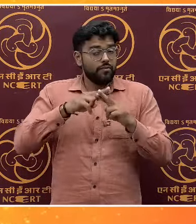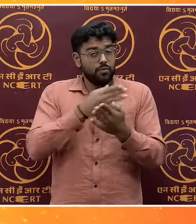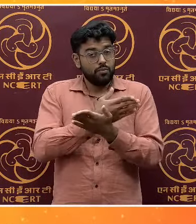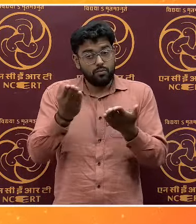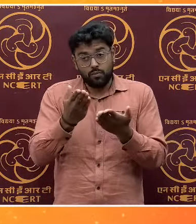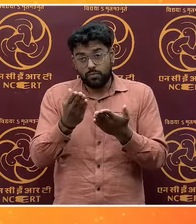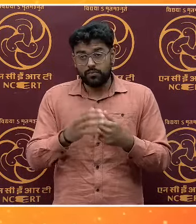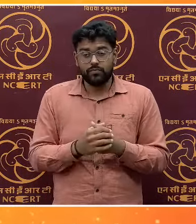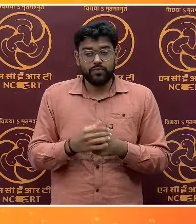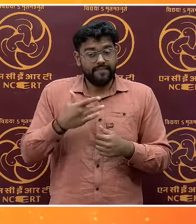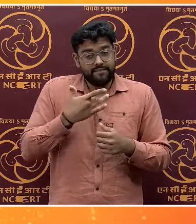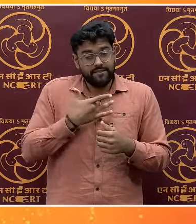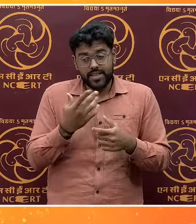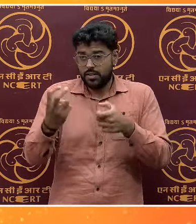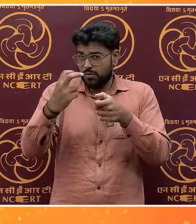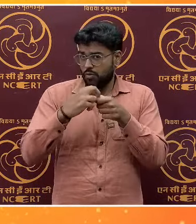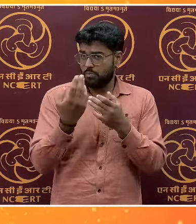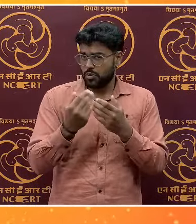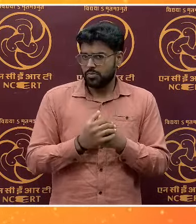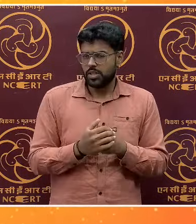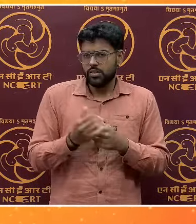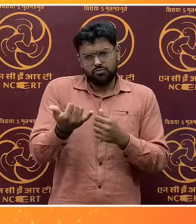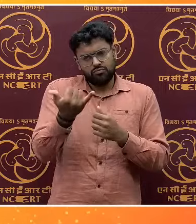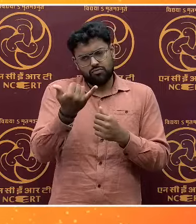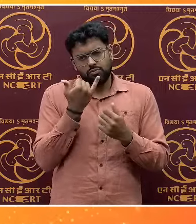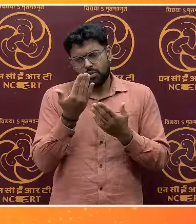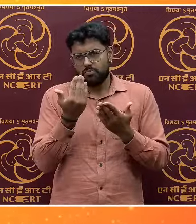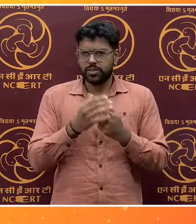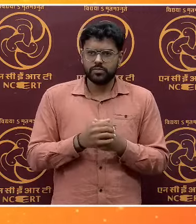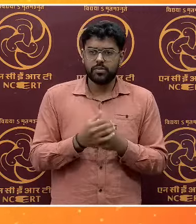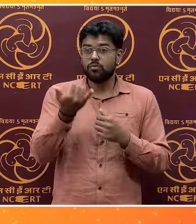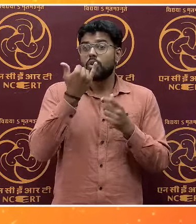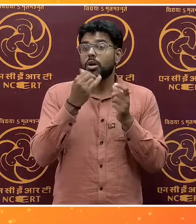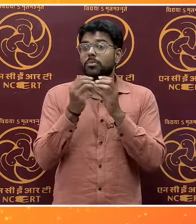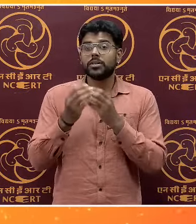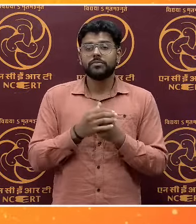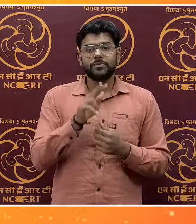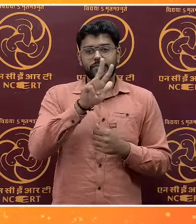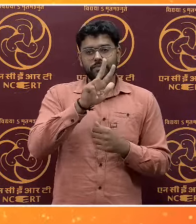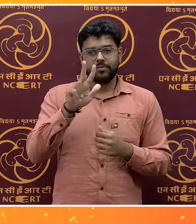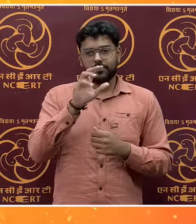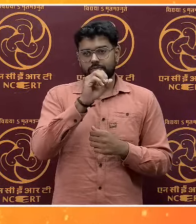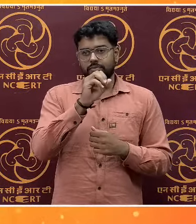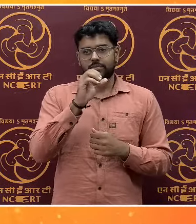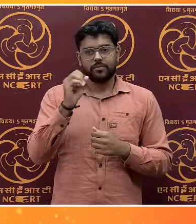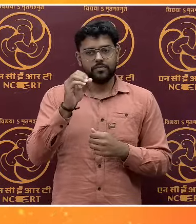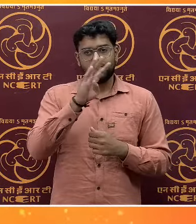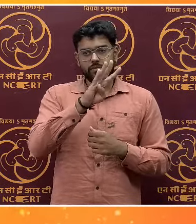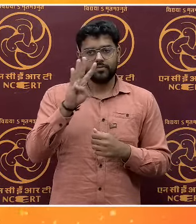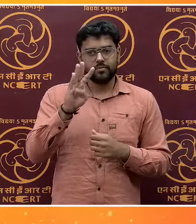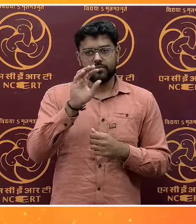participate in the session, please feel free to get in touch with us. Our phone number is